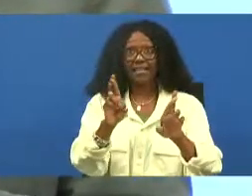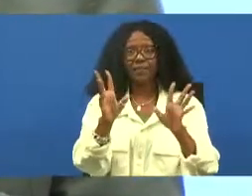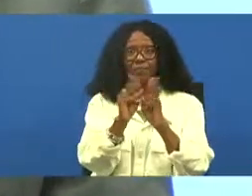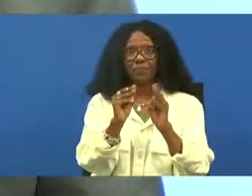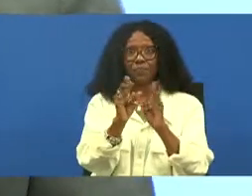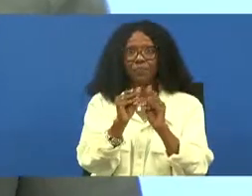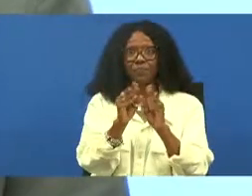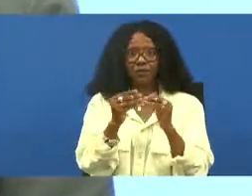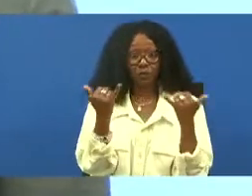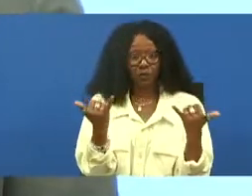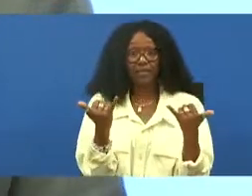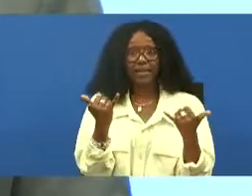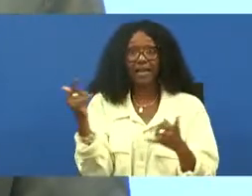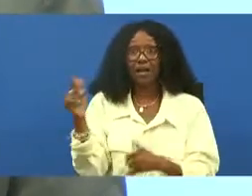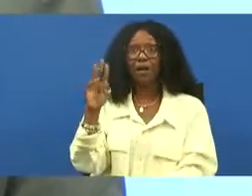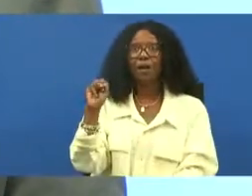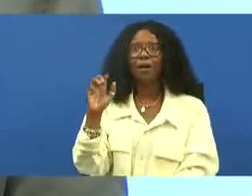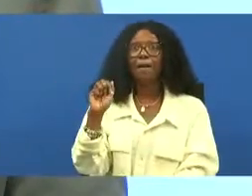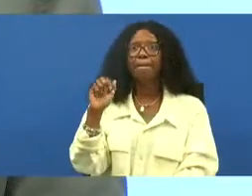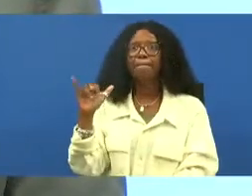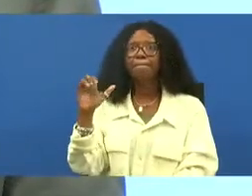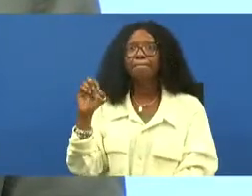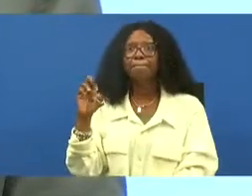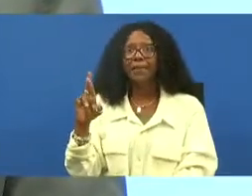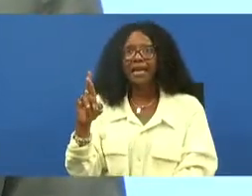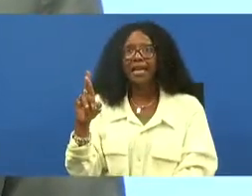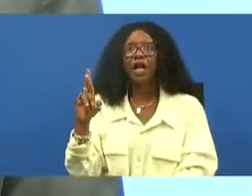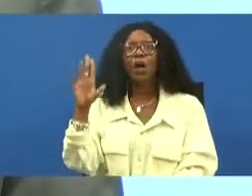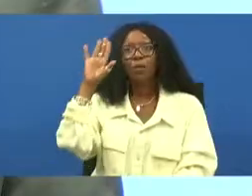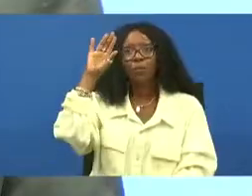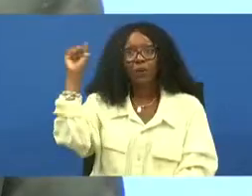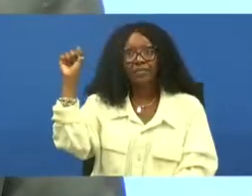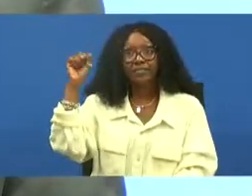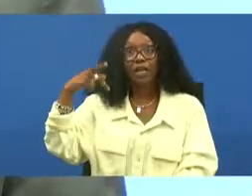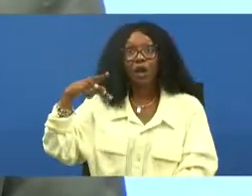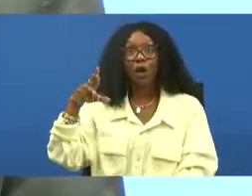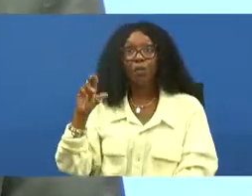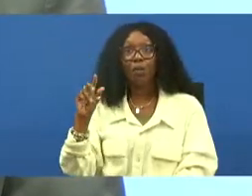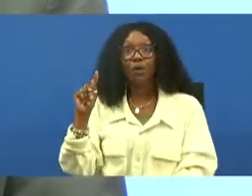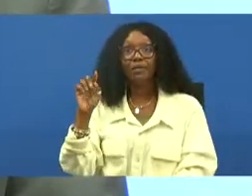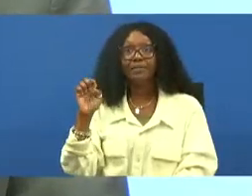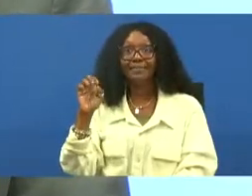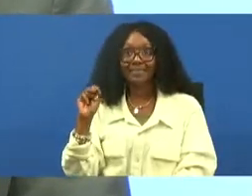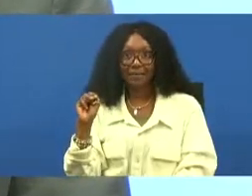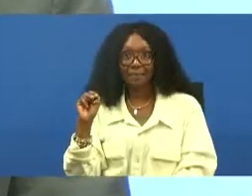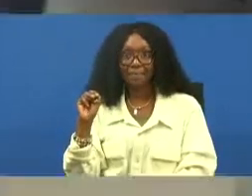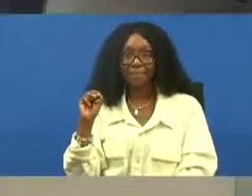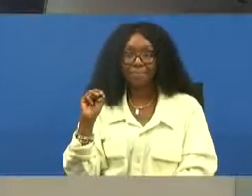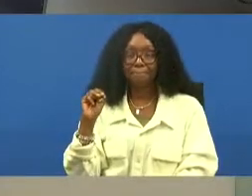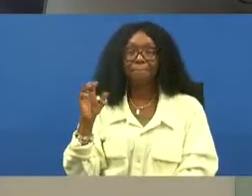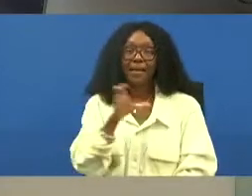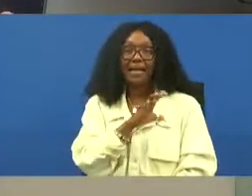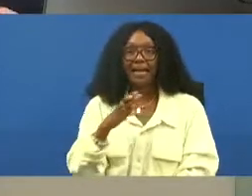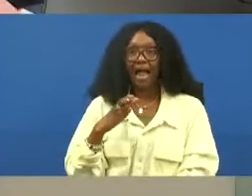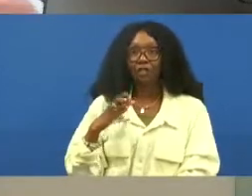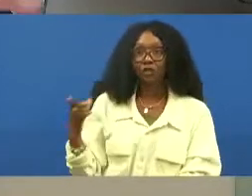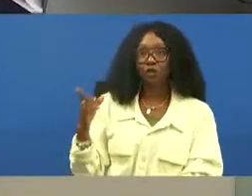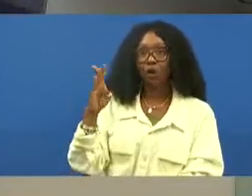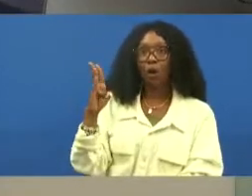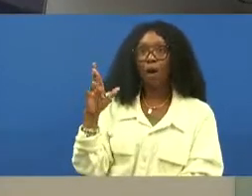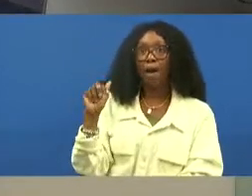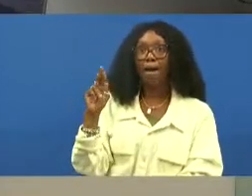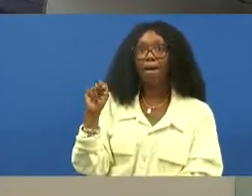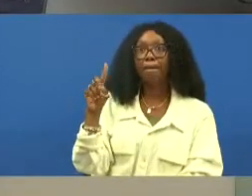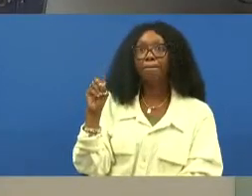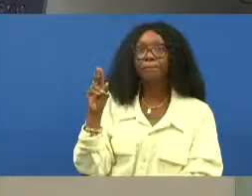time, here is the Mayor President Pro Tem of East Baton Rouge Parish, Councilman Brandon Noel. Thank you,